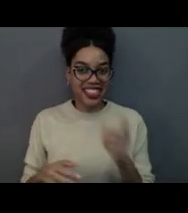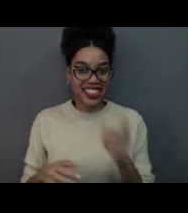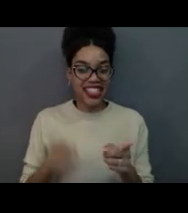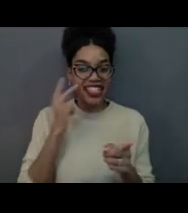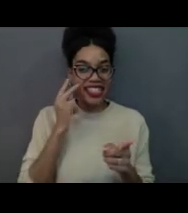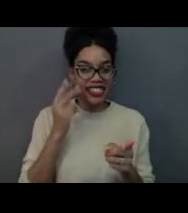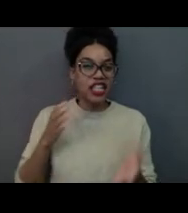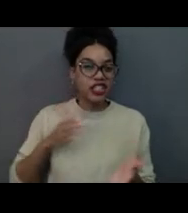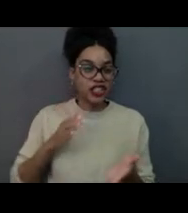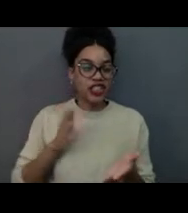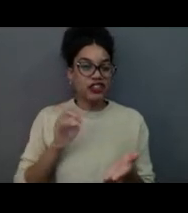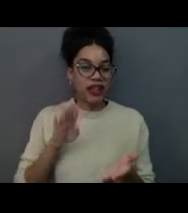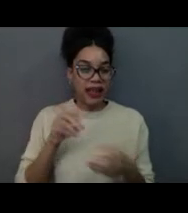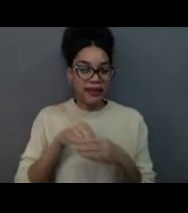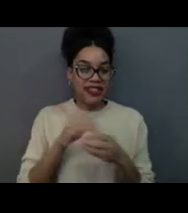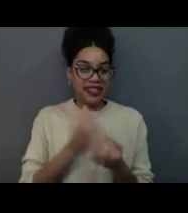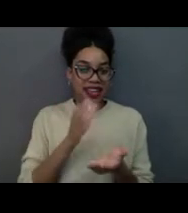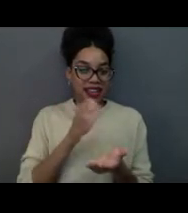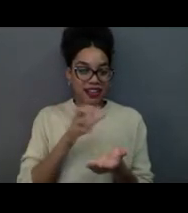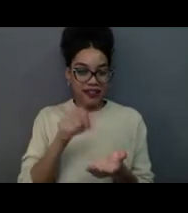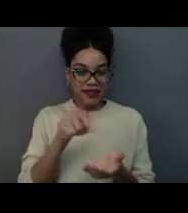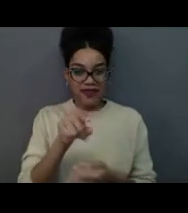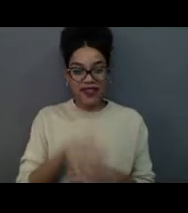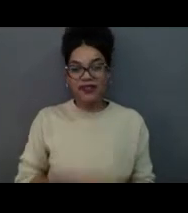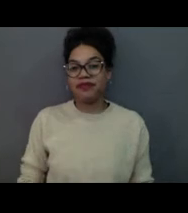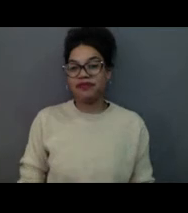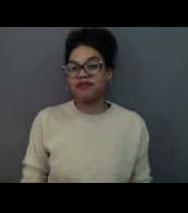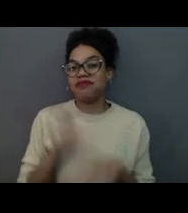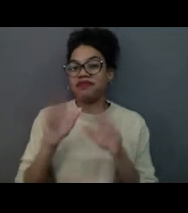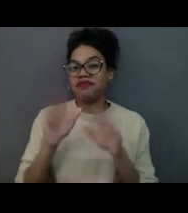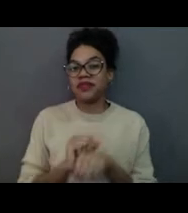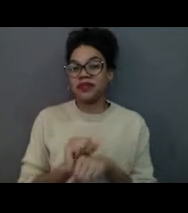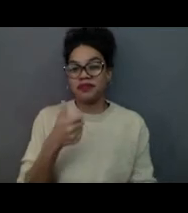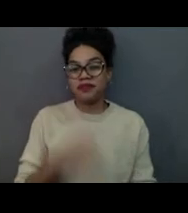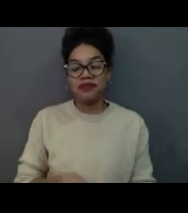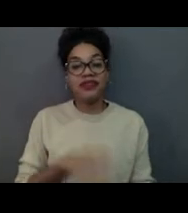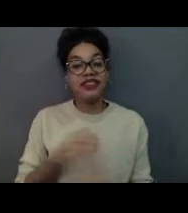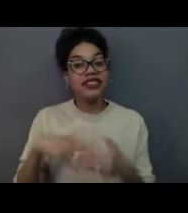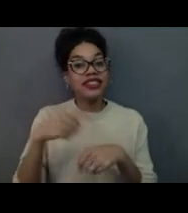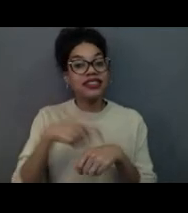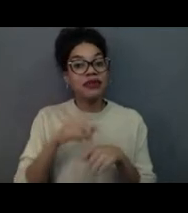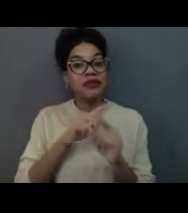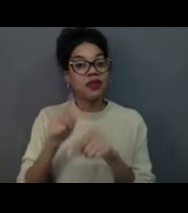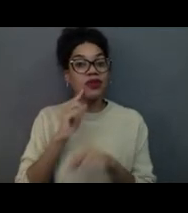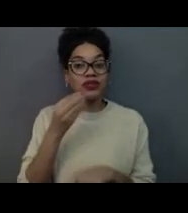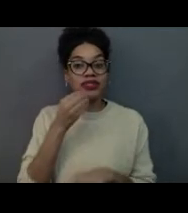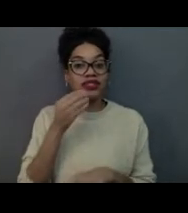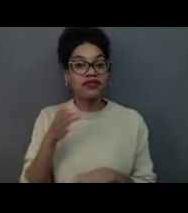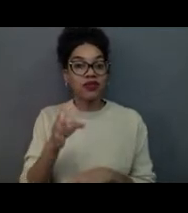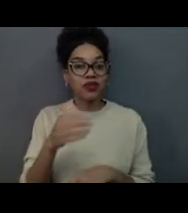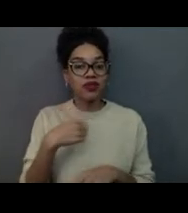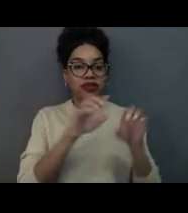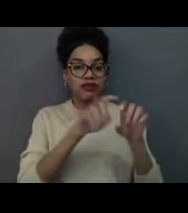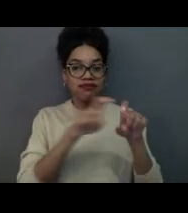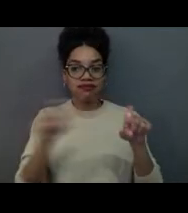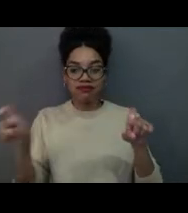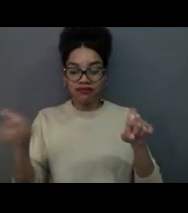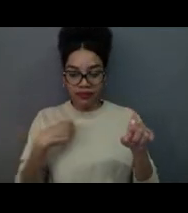container is right here. Yeah, great job, you guys. So next time you're at your seafood counter, you can check it out and see if you see